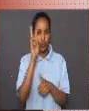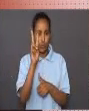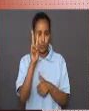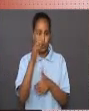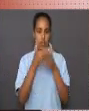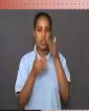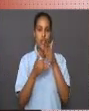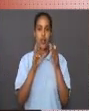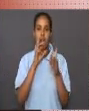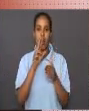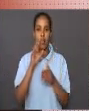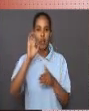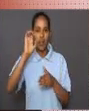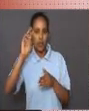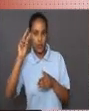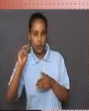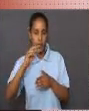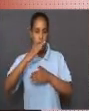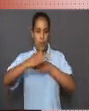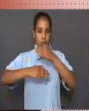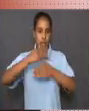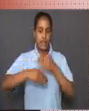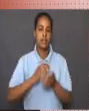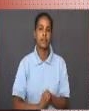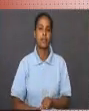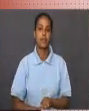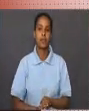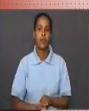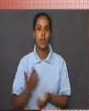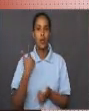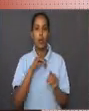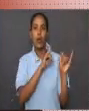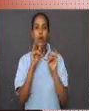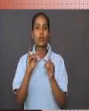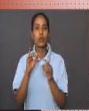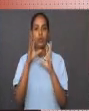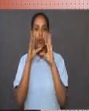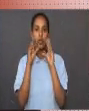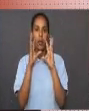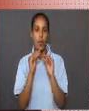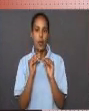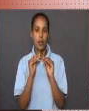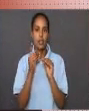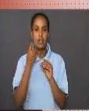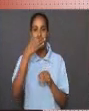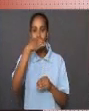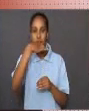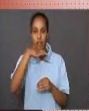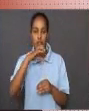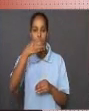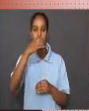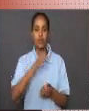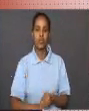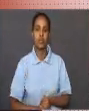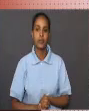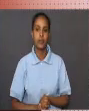first two steps are endothermic processes. We also talked about the